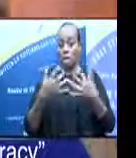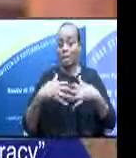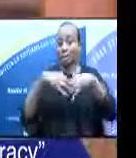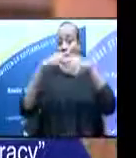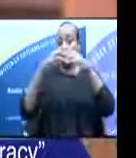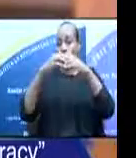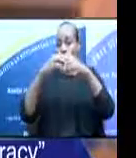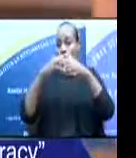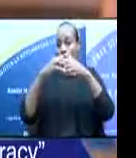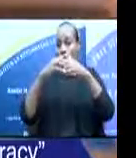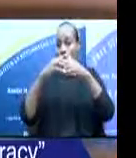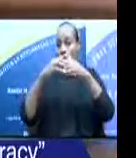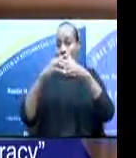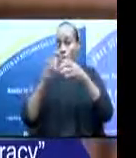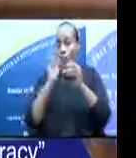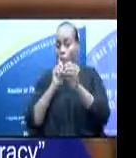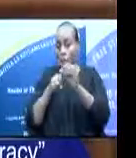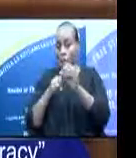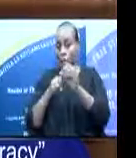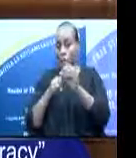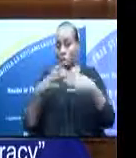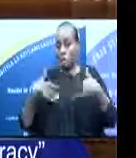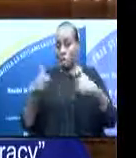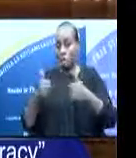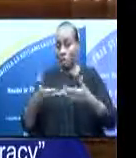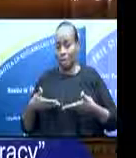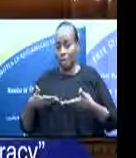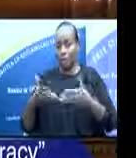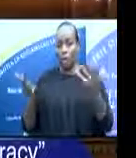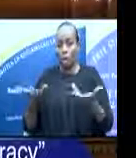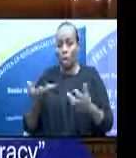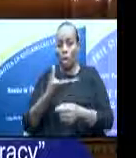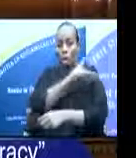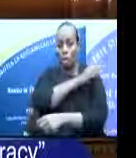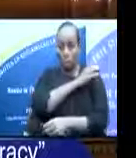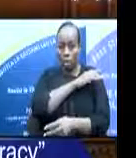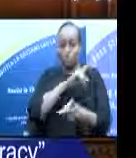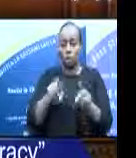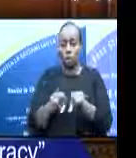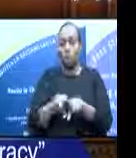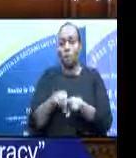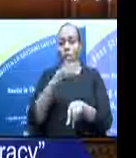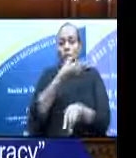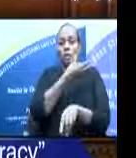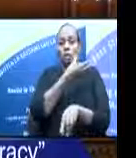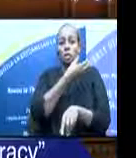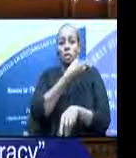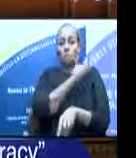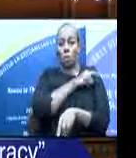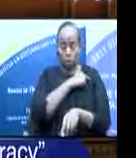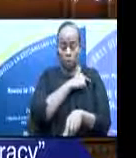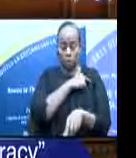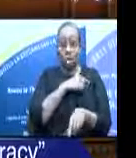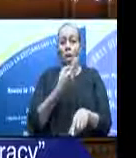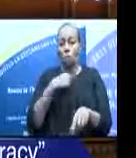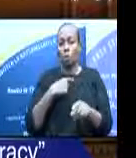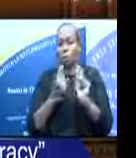norm and standard for quality health services in the clinics and hospitals. Till we meet again,